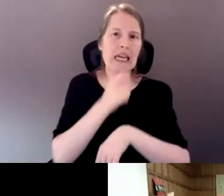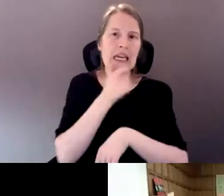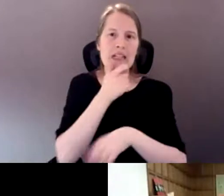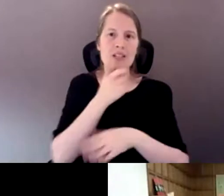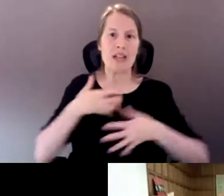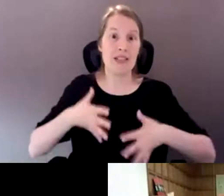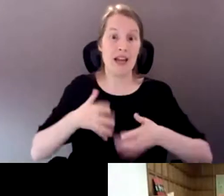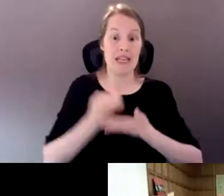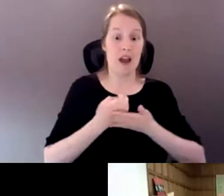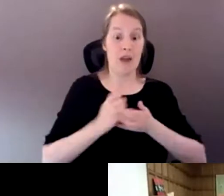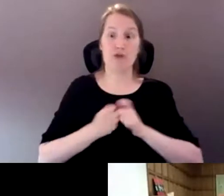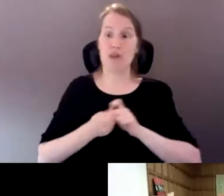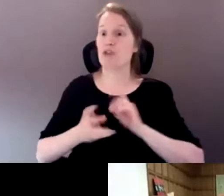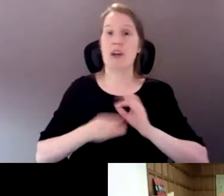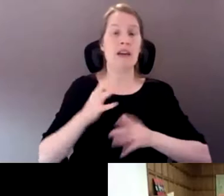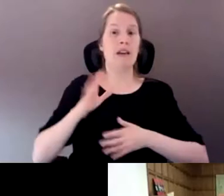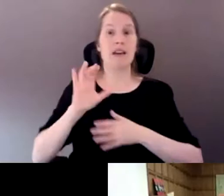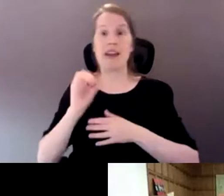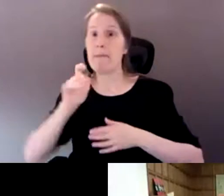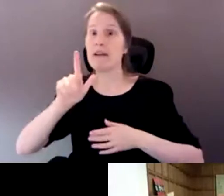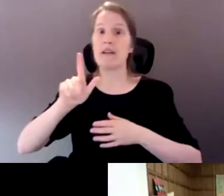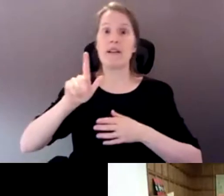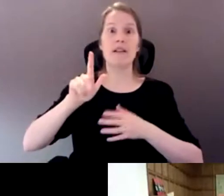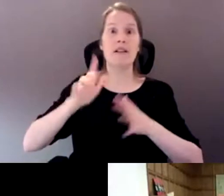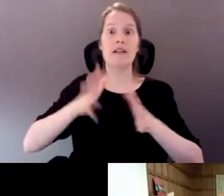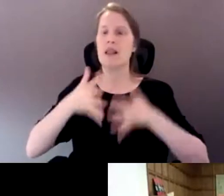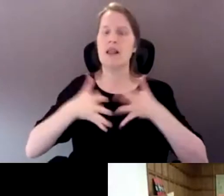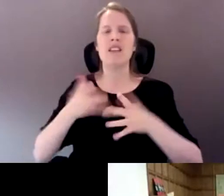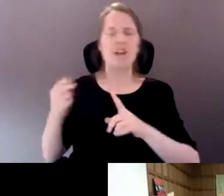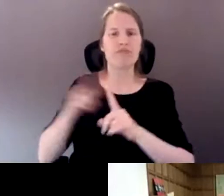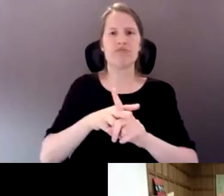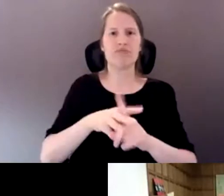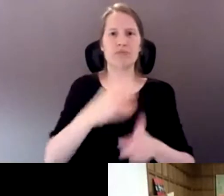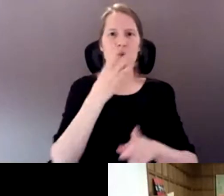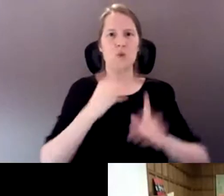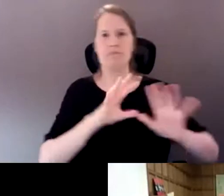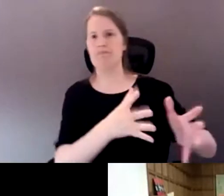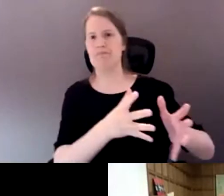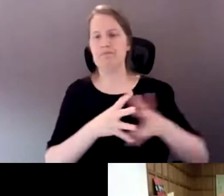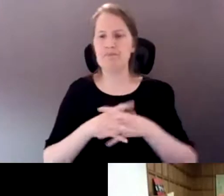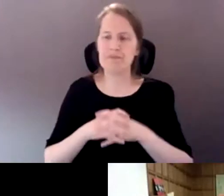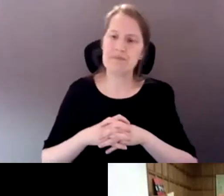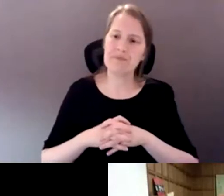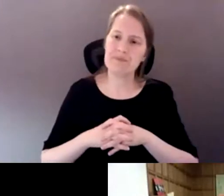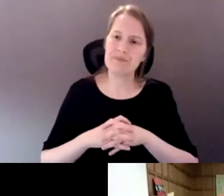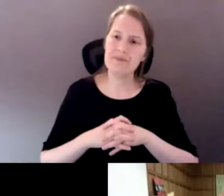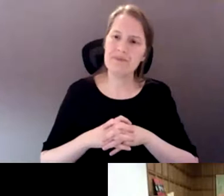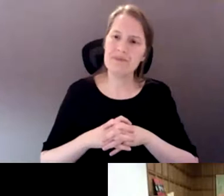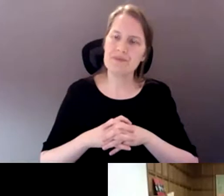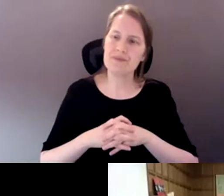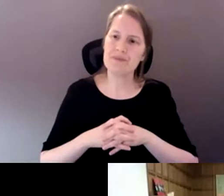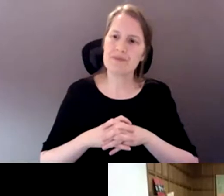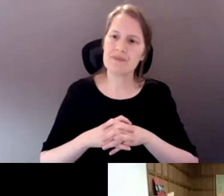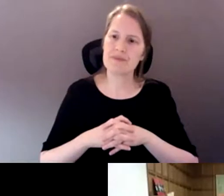changing economy and capital and the society in which they are living in. And like I said, I create